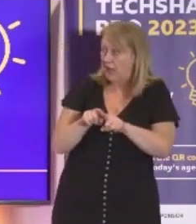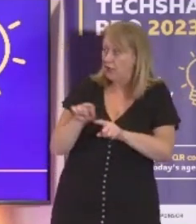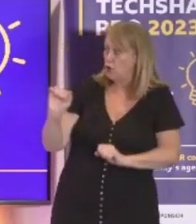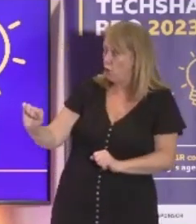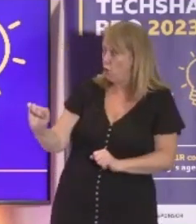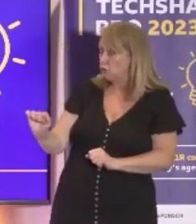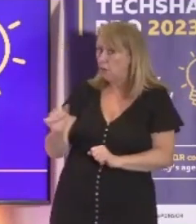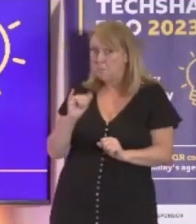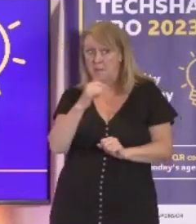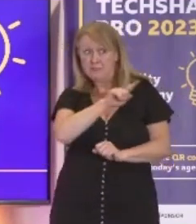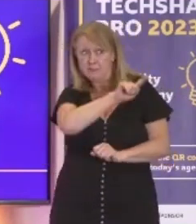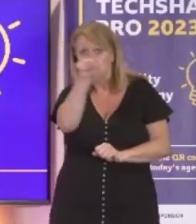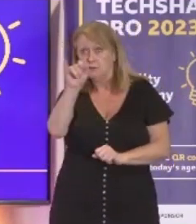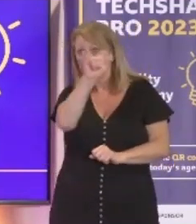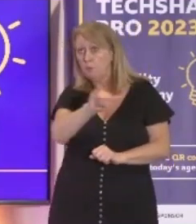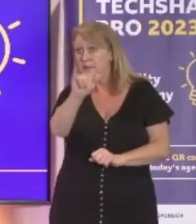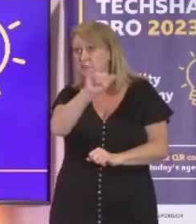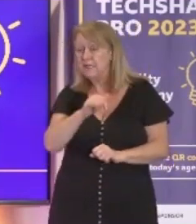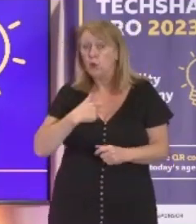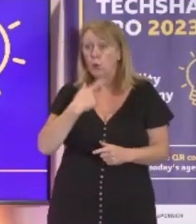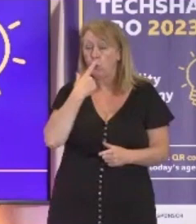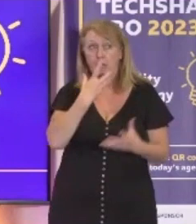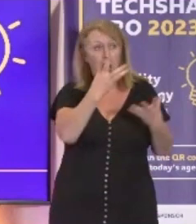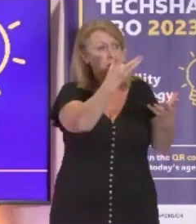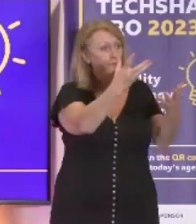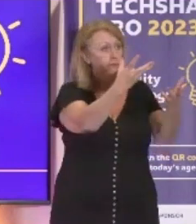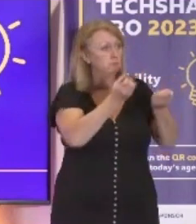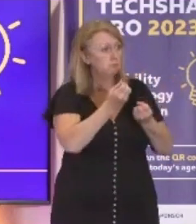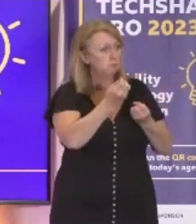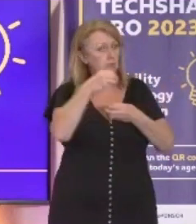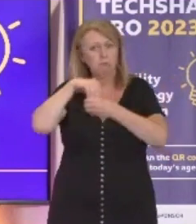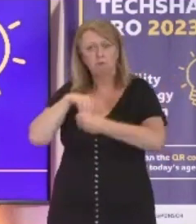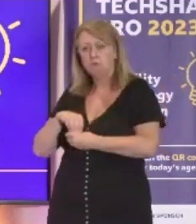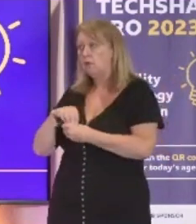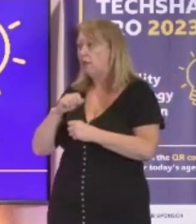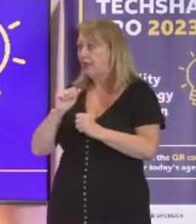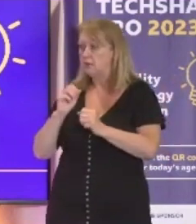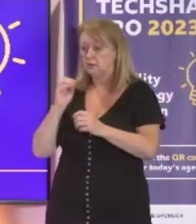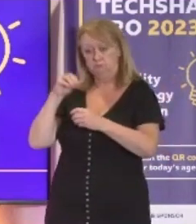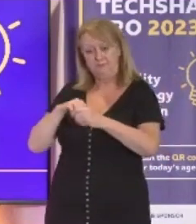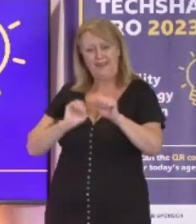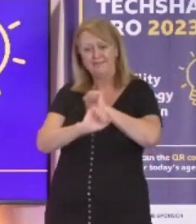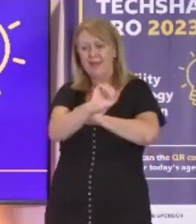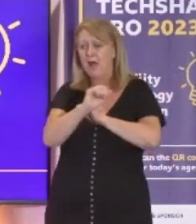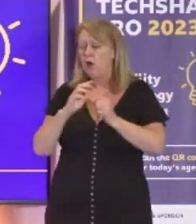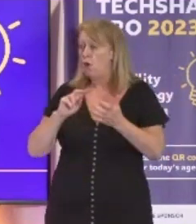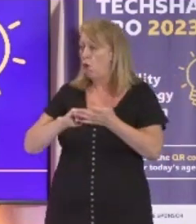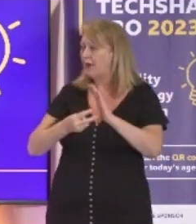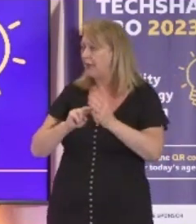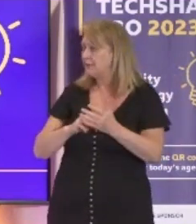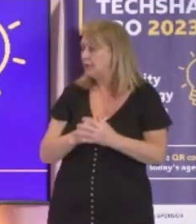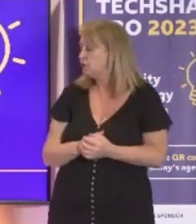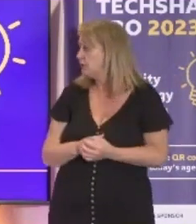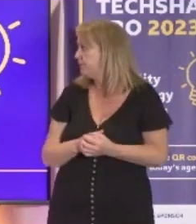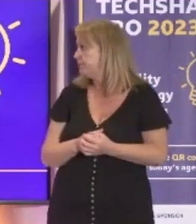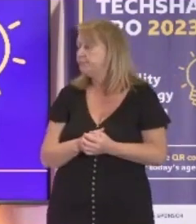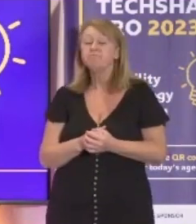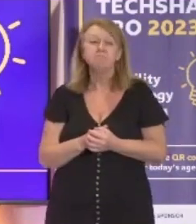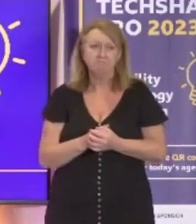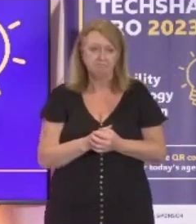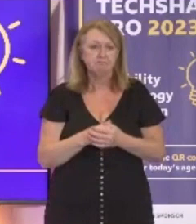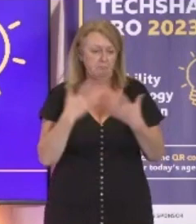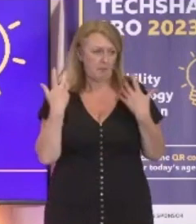may be somebody else out there who can take similar ingredients and wrap it into their organization. Absolutely. I've heard from